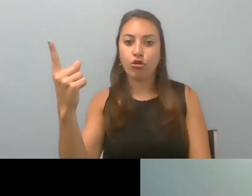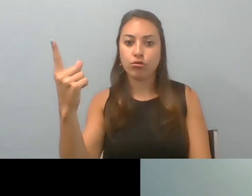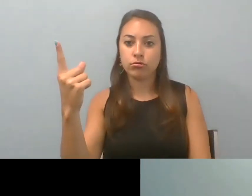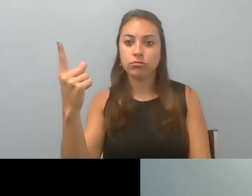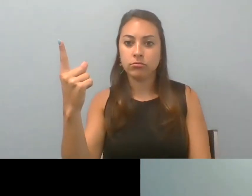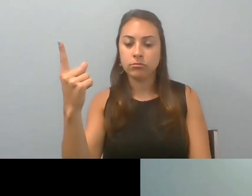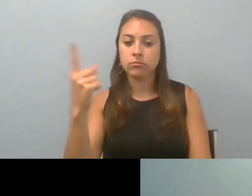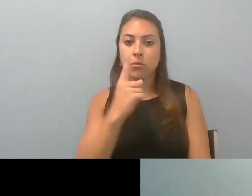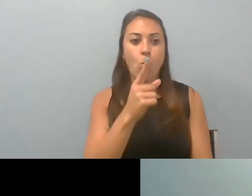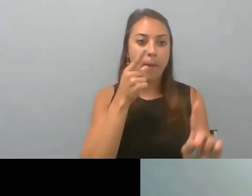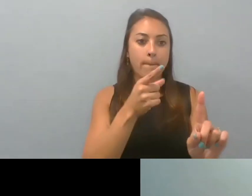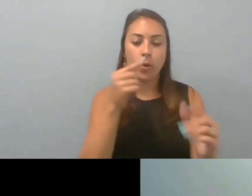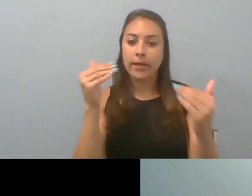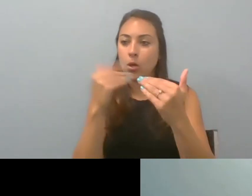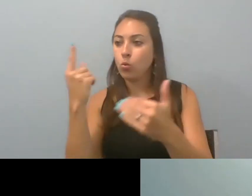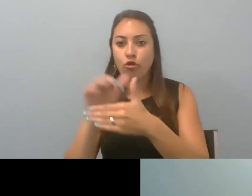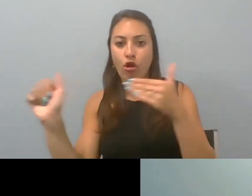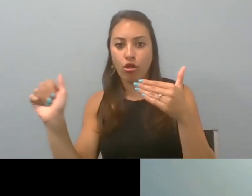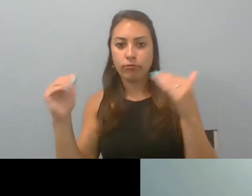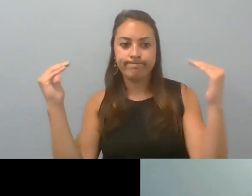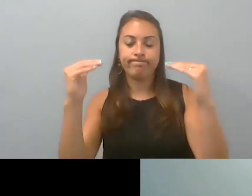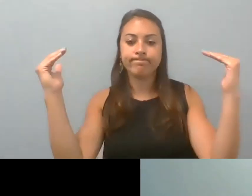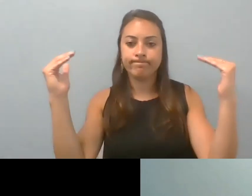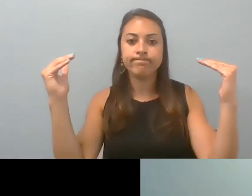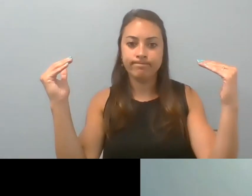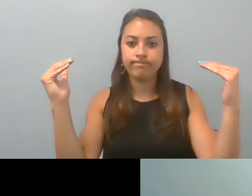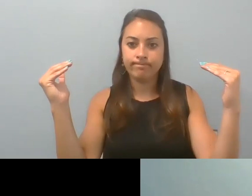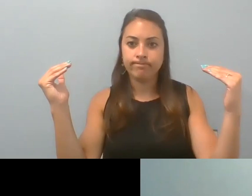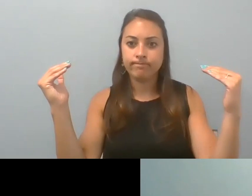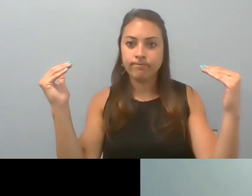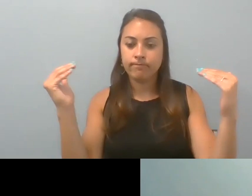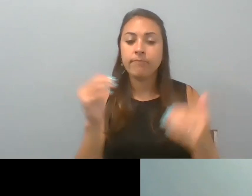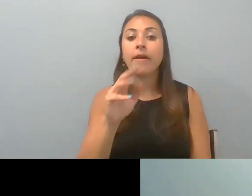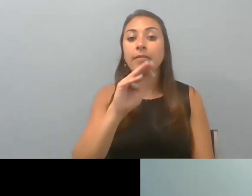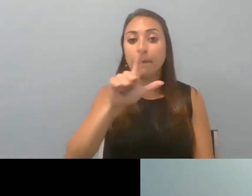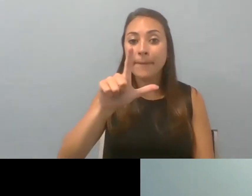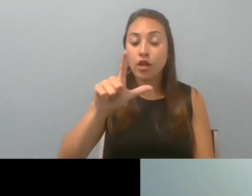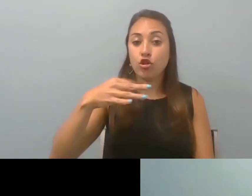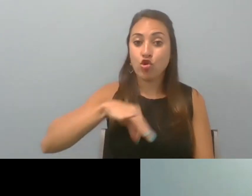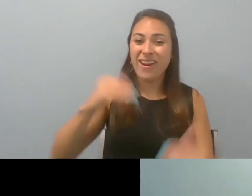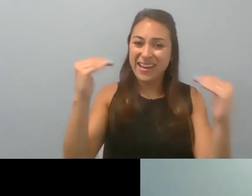and 250 for the Flex 460. So that's essentially $200 or $250.